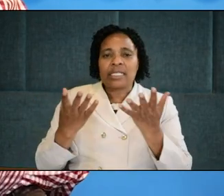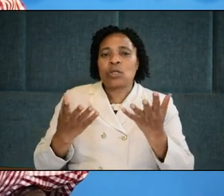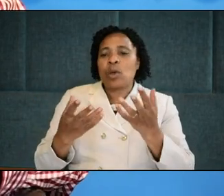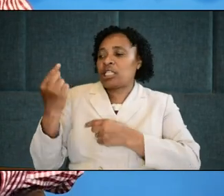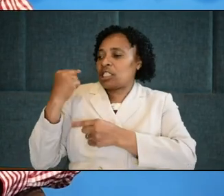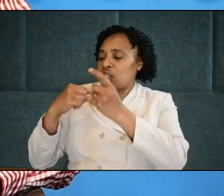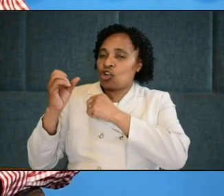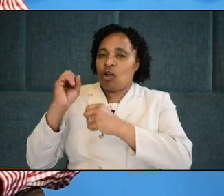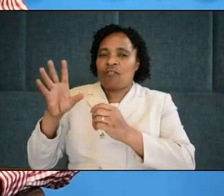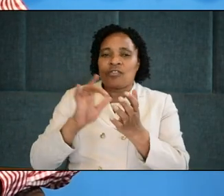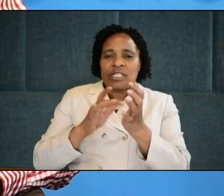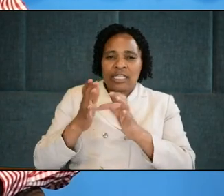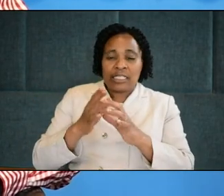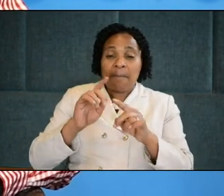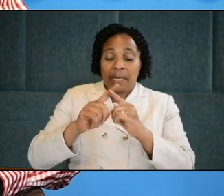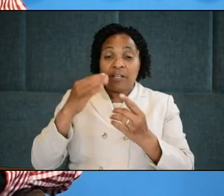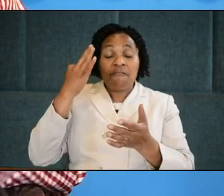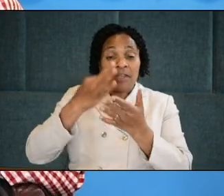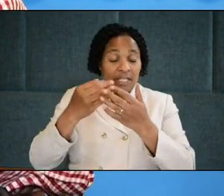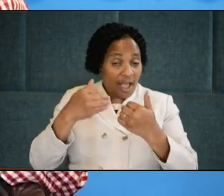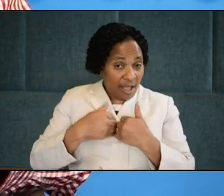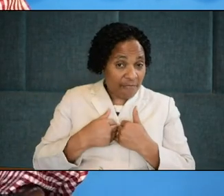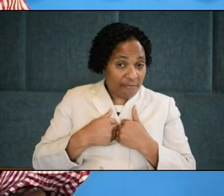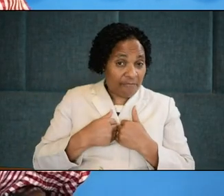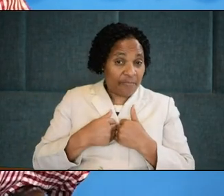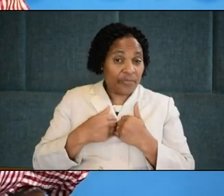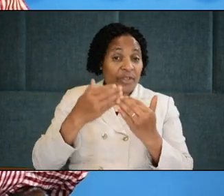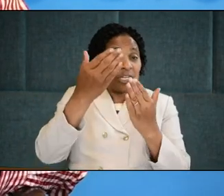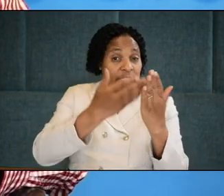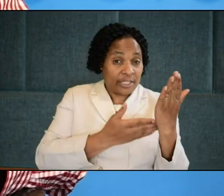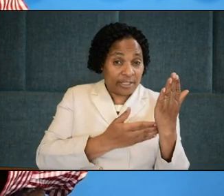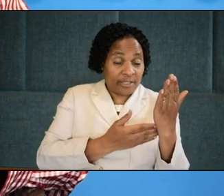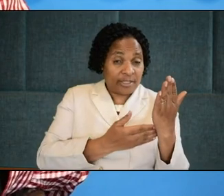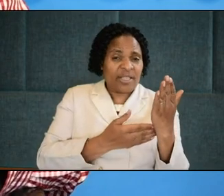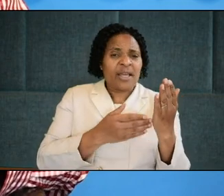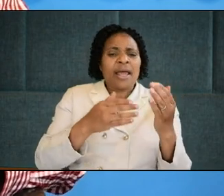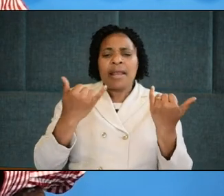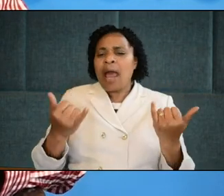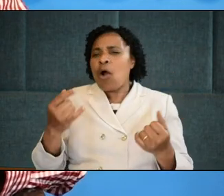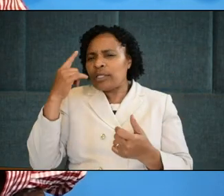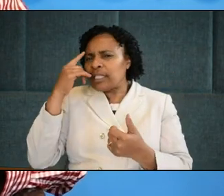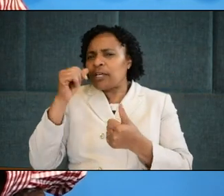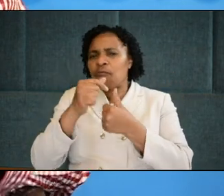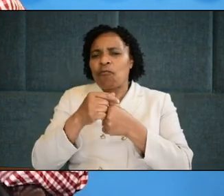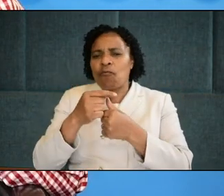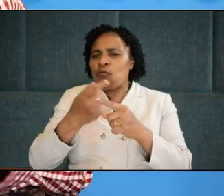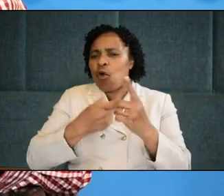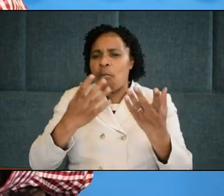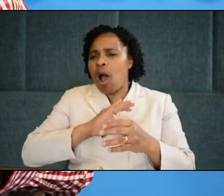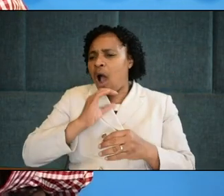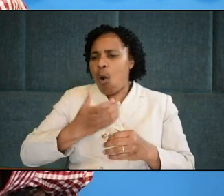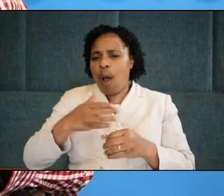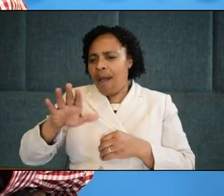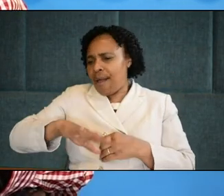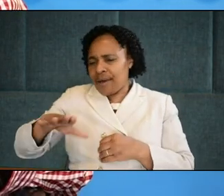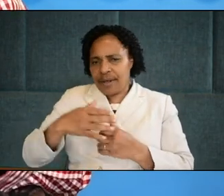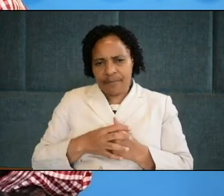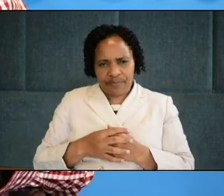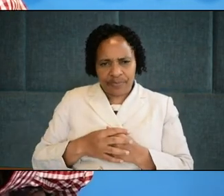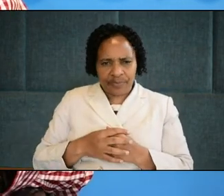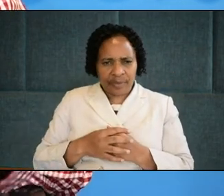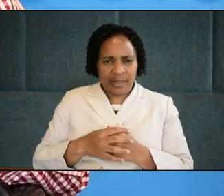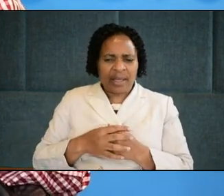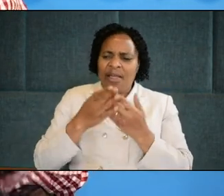as one of the heroes of faith. And I'm just thinking about it from our perspective. Are there people who